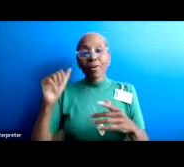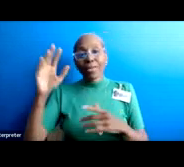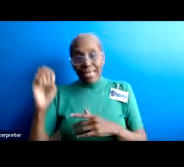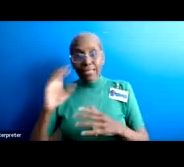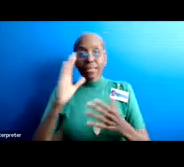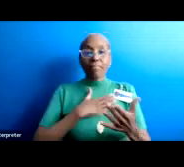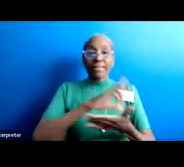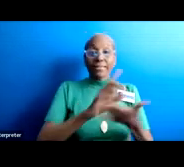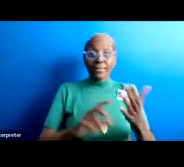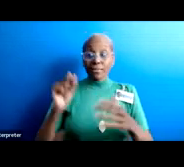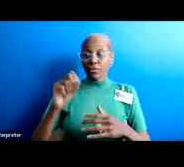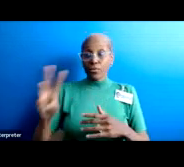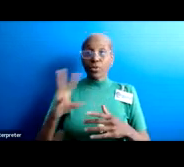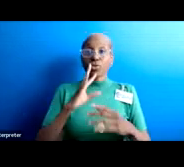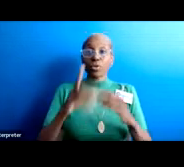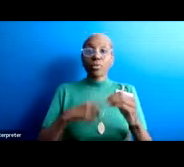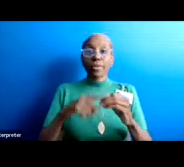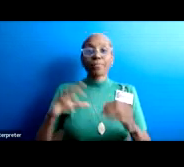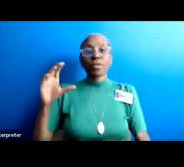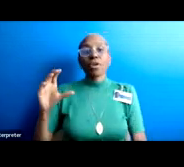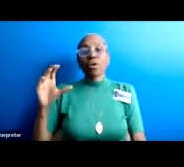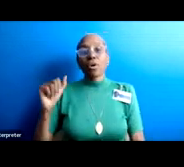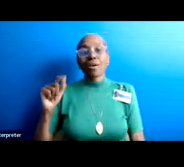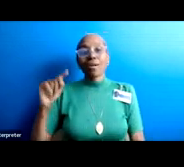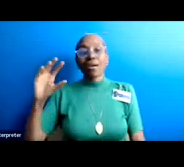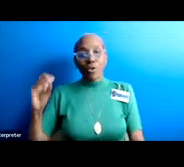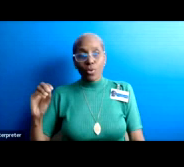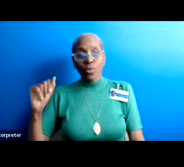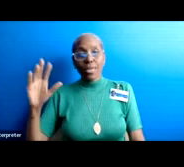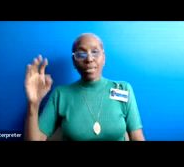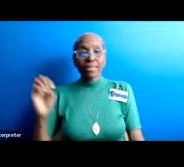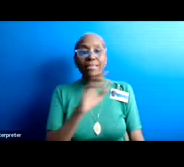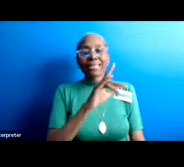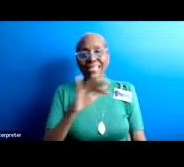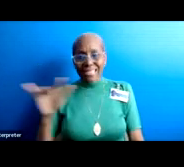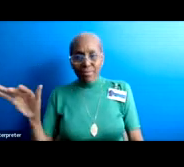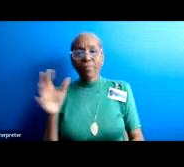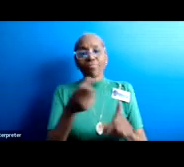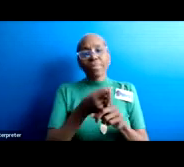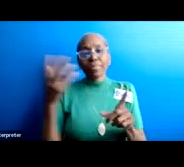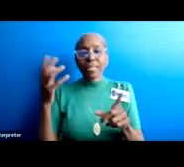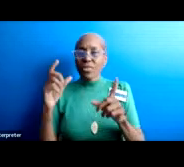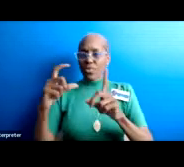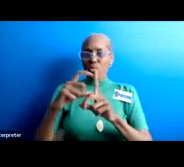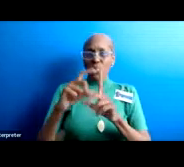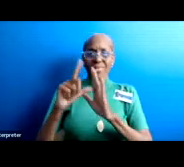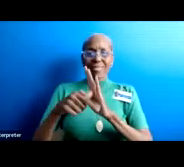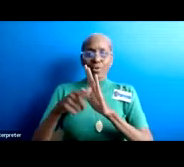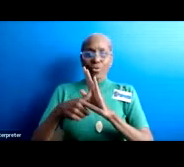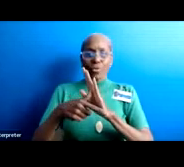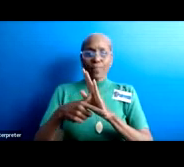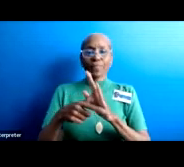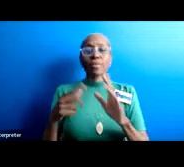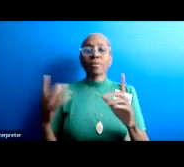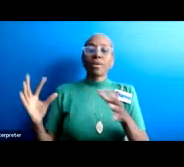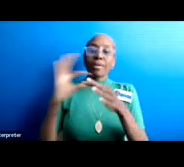design software, it's often referred to as title case. And then maybe spell out or explain that jargon later. This also goes